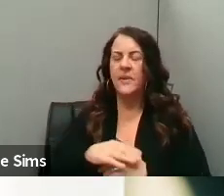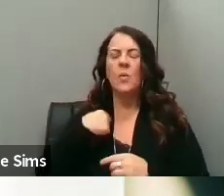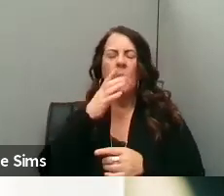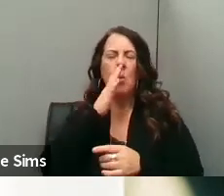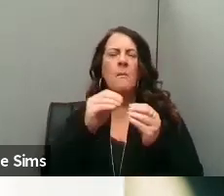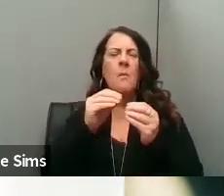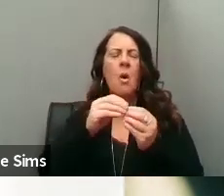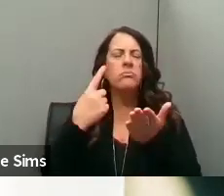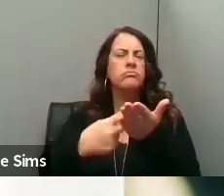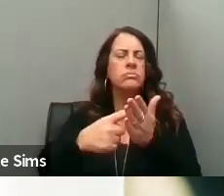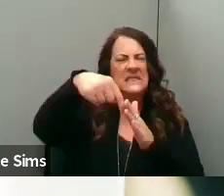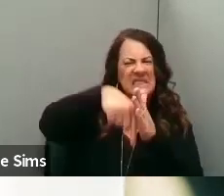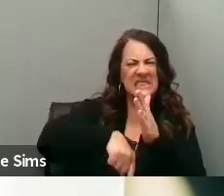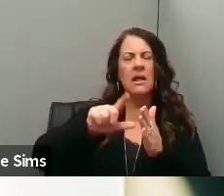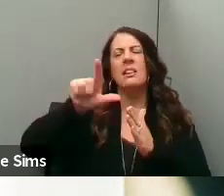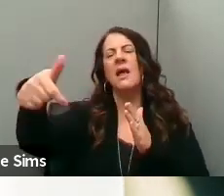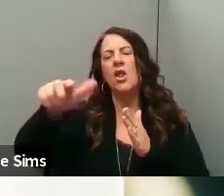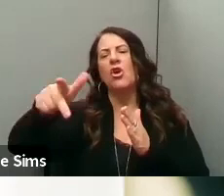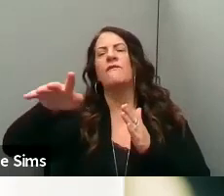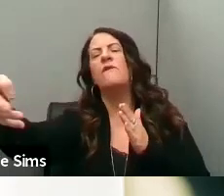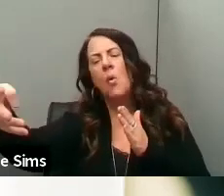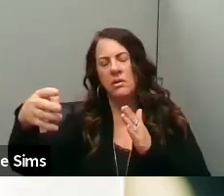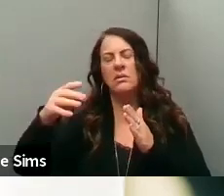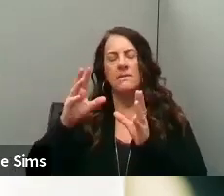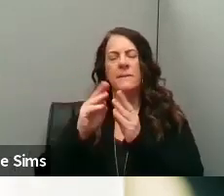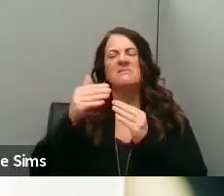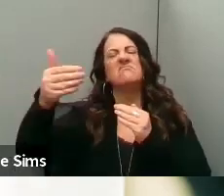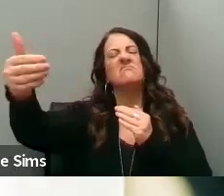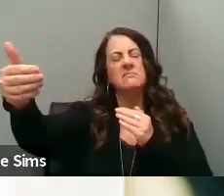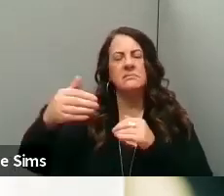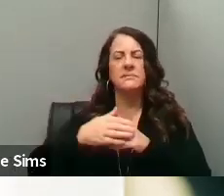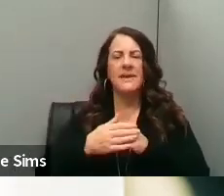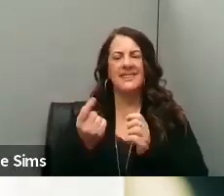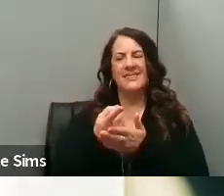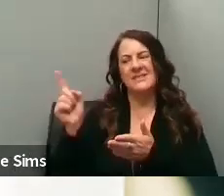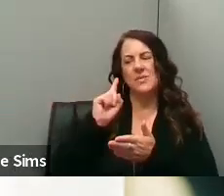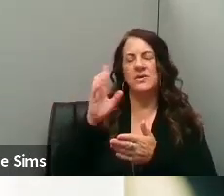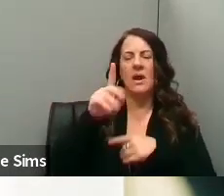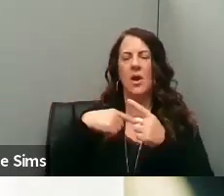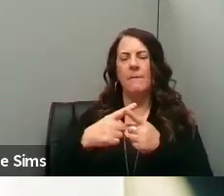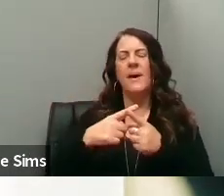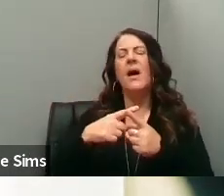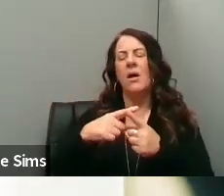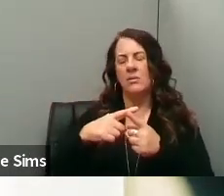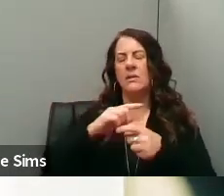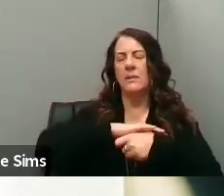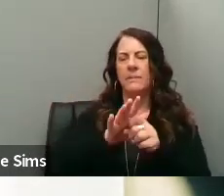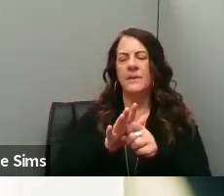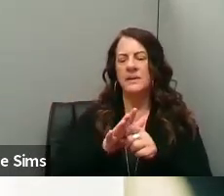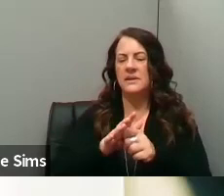later sessions. Last week, we held a webinar on COVID-19 employment and Social Security